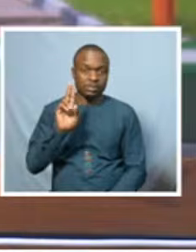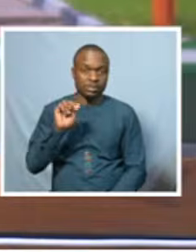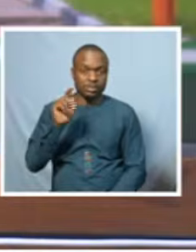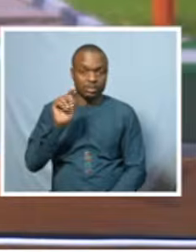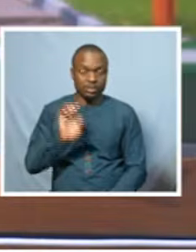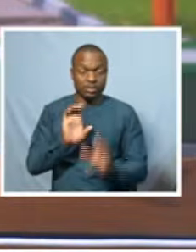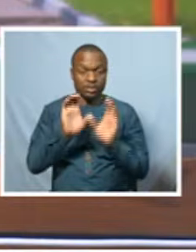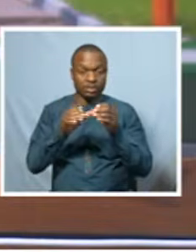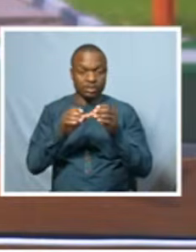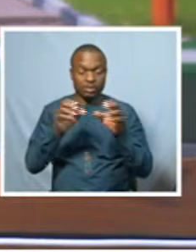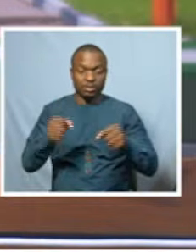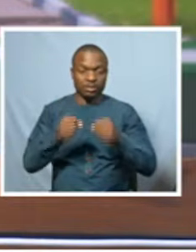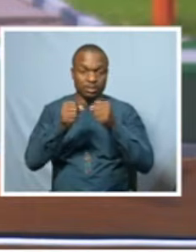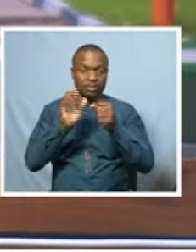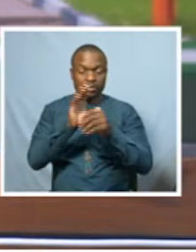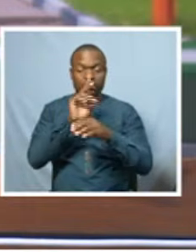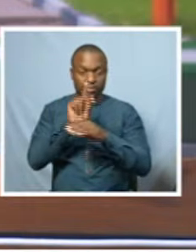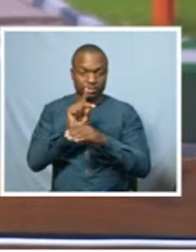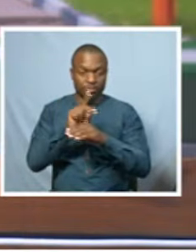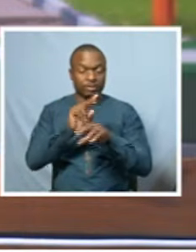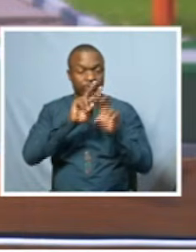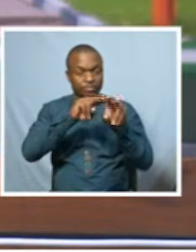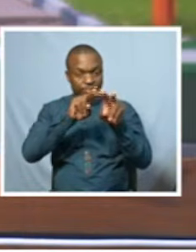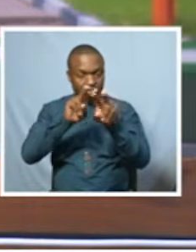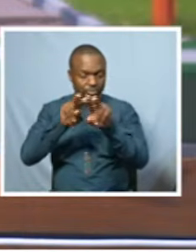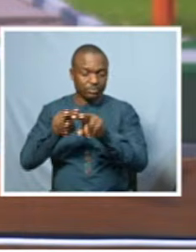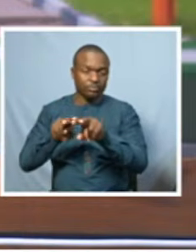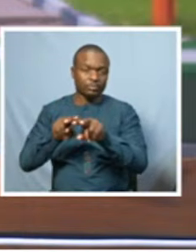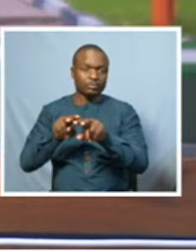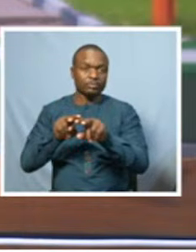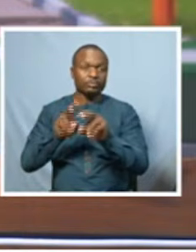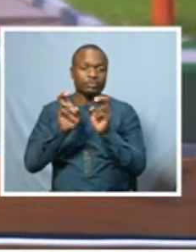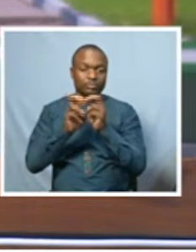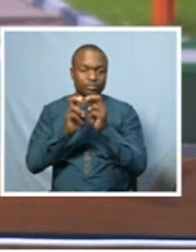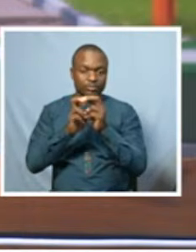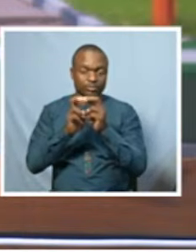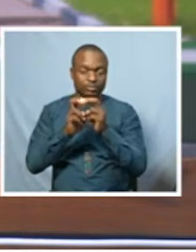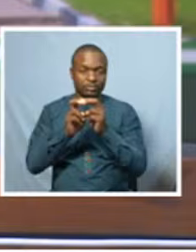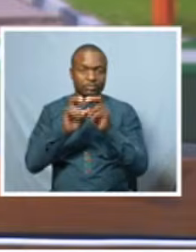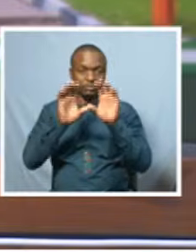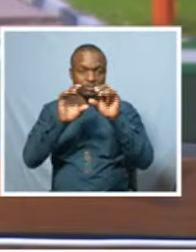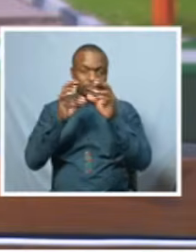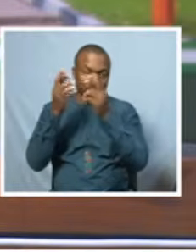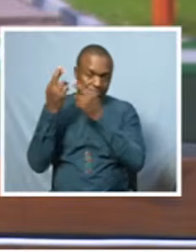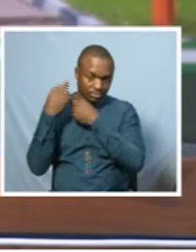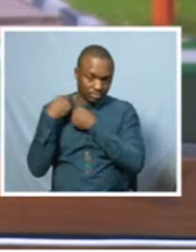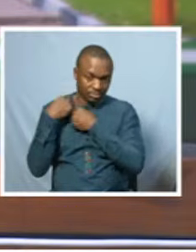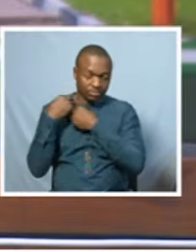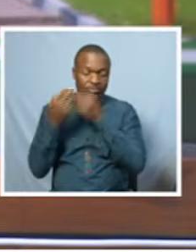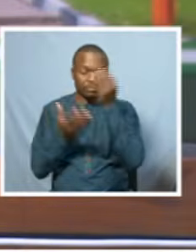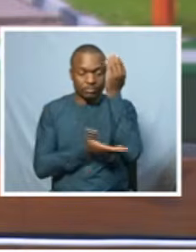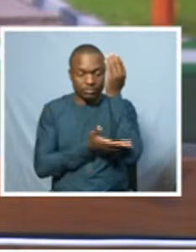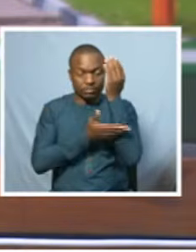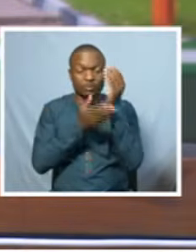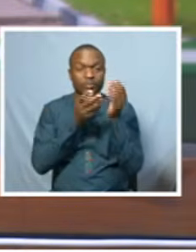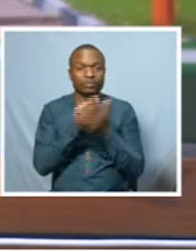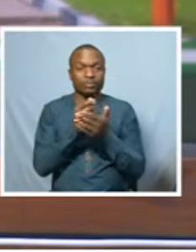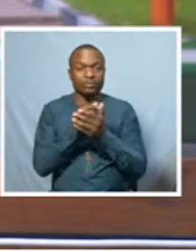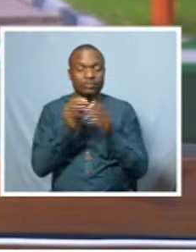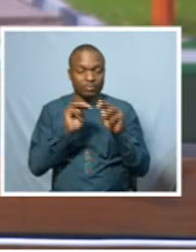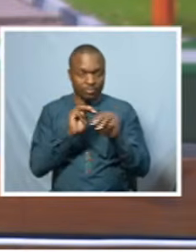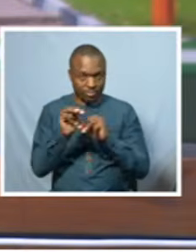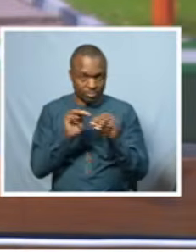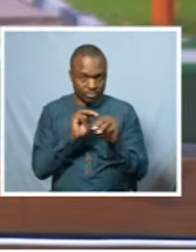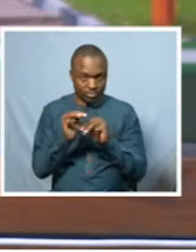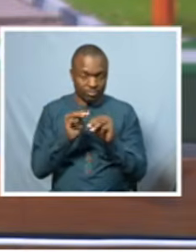to strengthen their project monitoring and contract accountability, enhance financial management